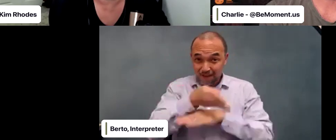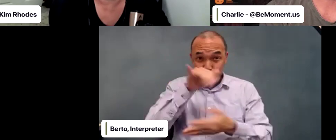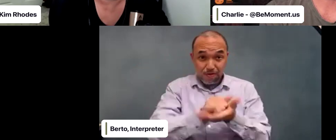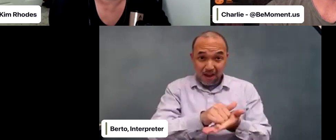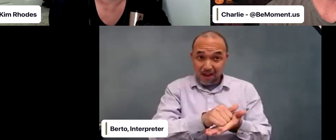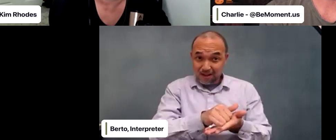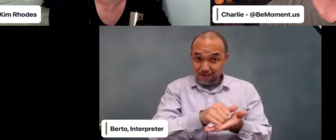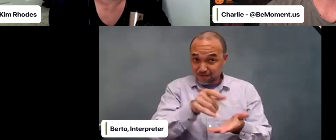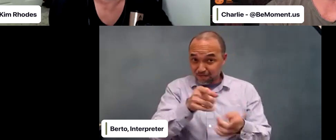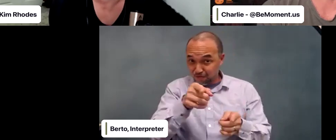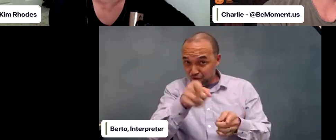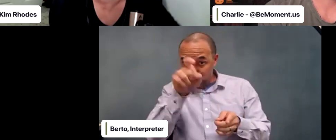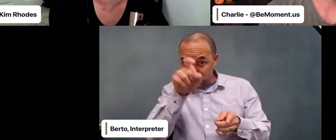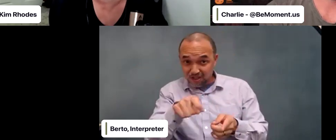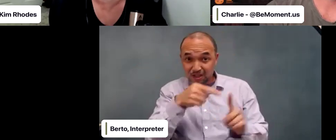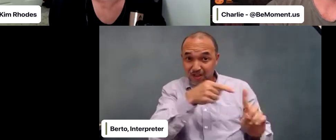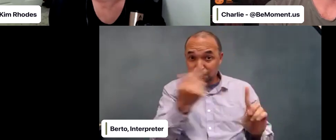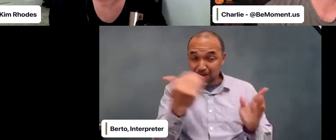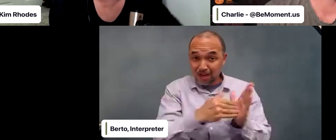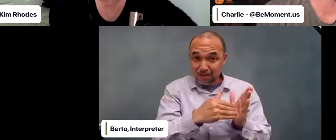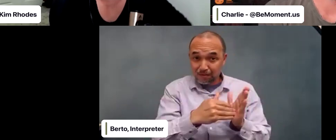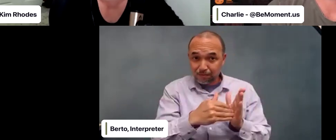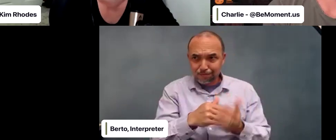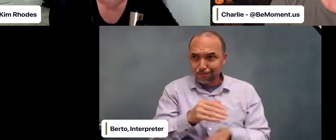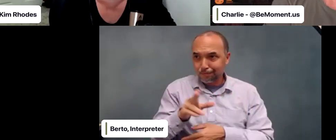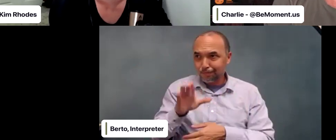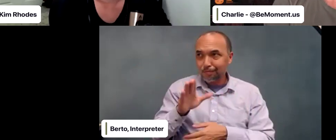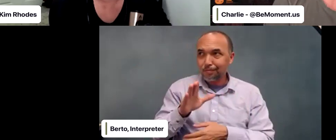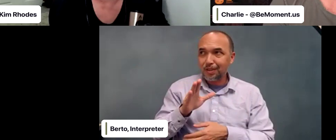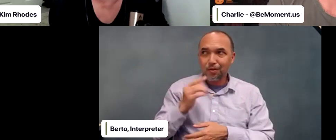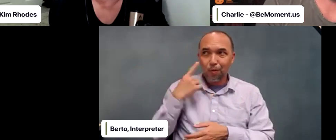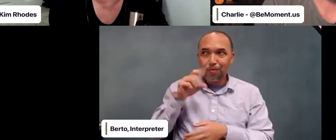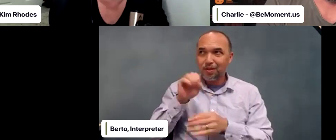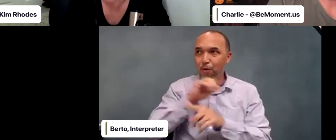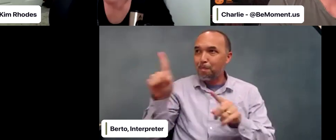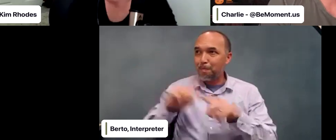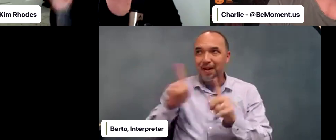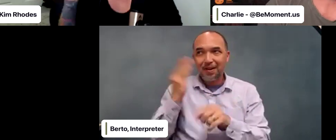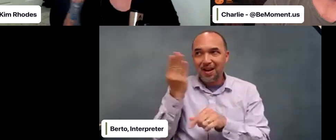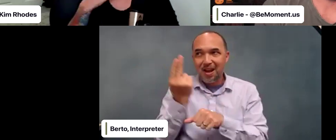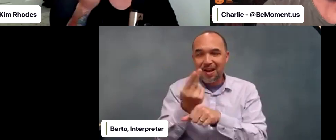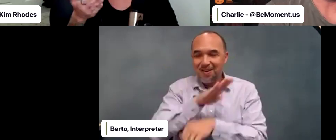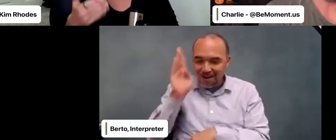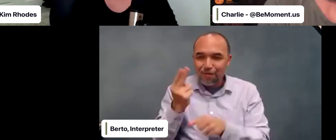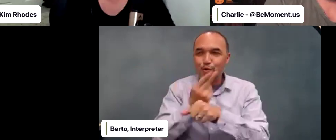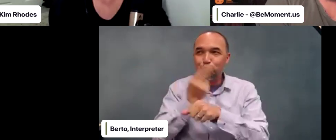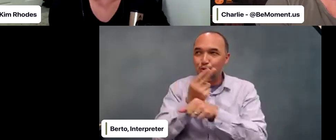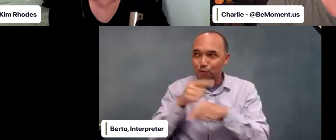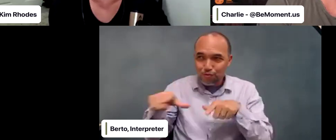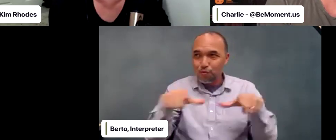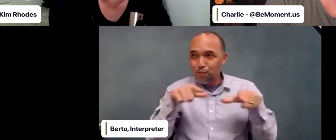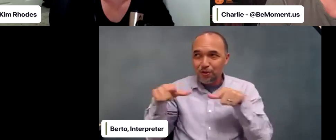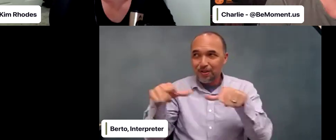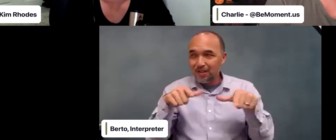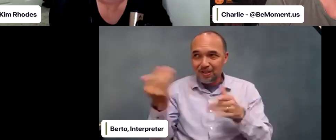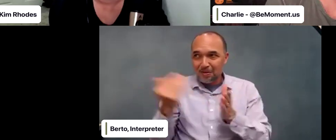Not that I'm aware of, but I've also never fucked around with a Ouija board again. Oh, there you go. Okay. Thank you. No, thank you. Nope, no, thank